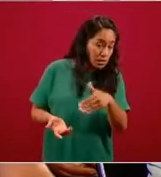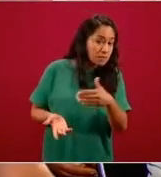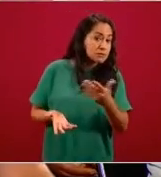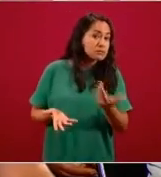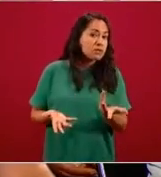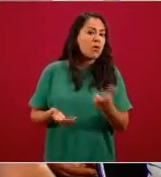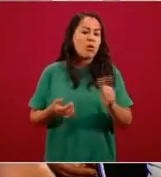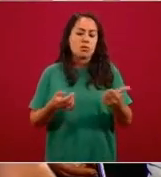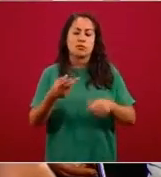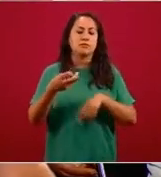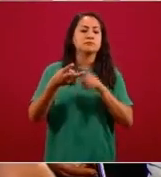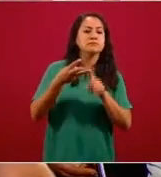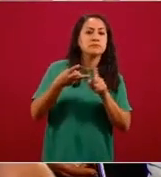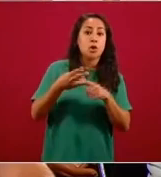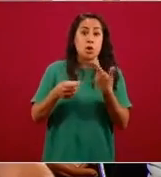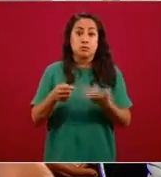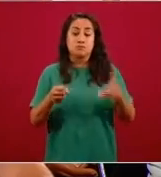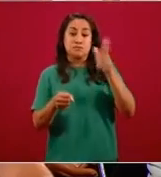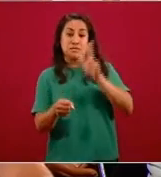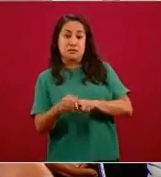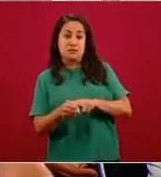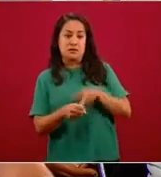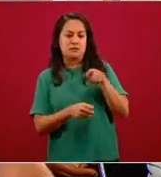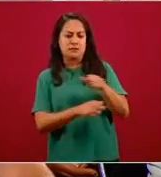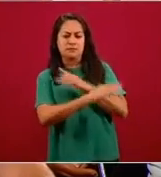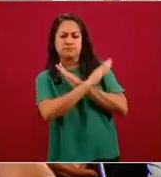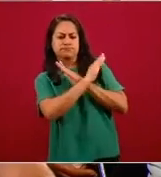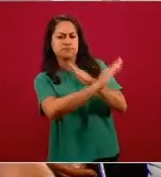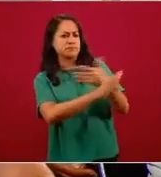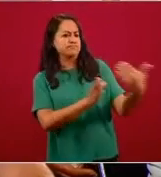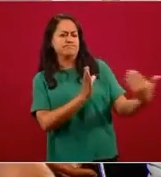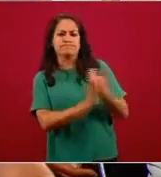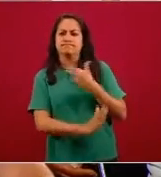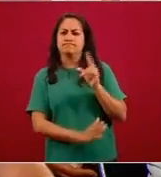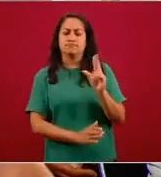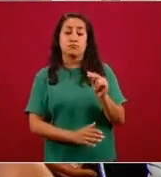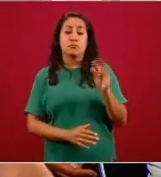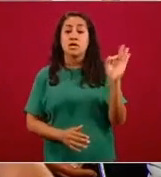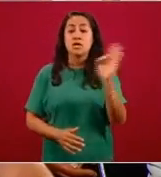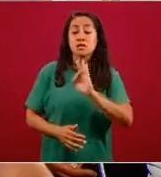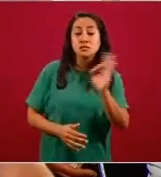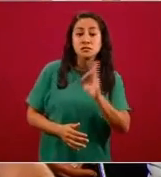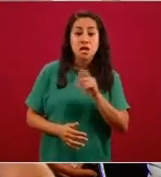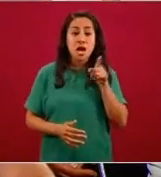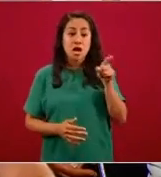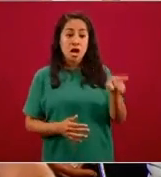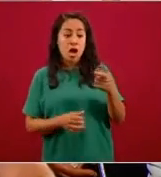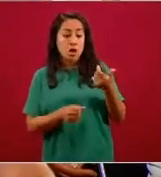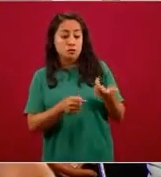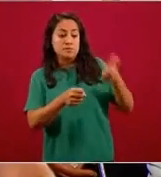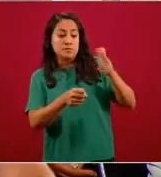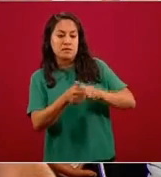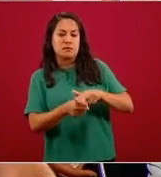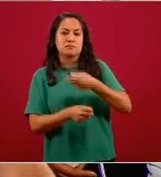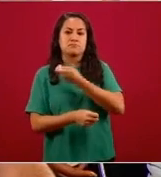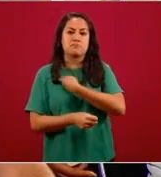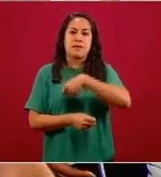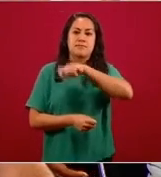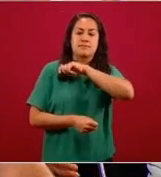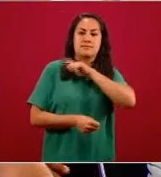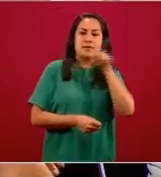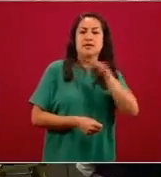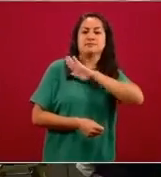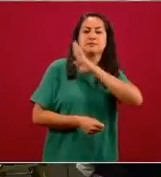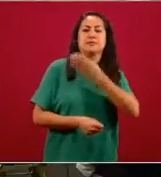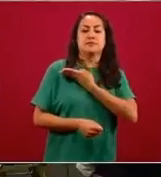foreseen that situation? Can private hospitals do that? Can they turn people away, like at the